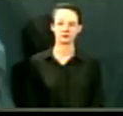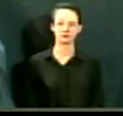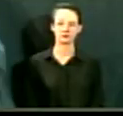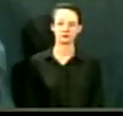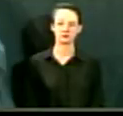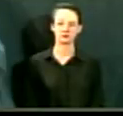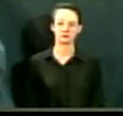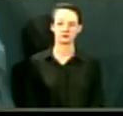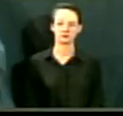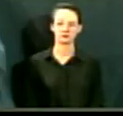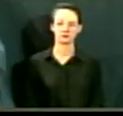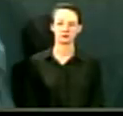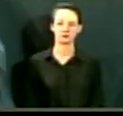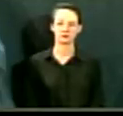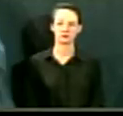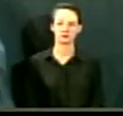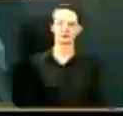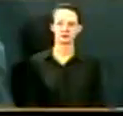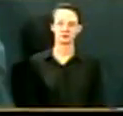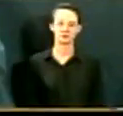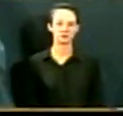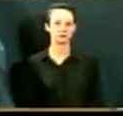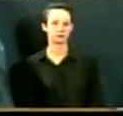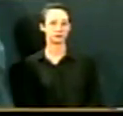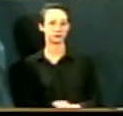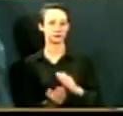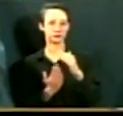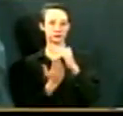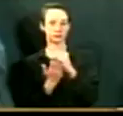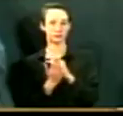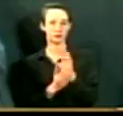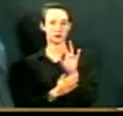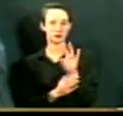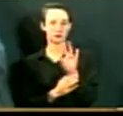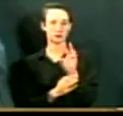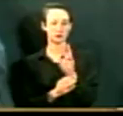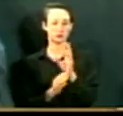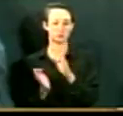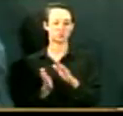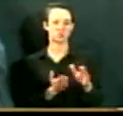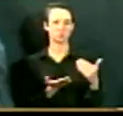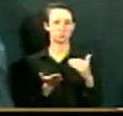We got all this first. Item 7, reorganization of the board for